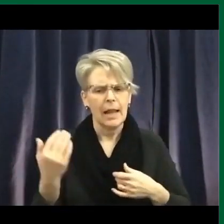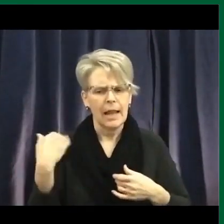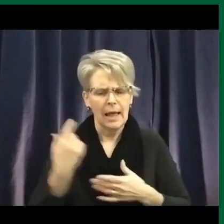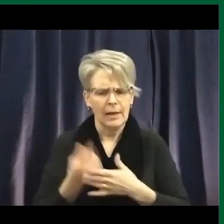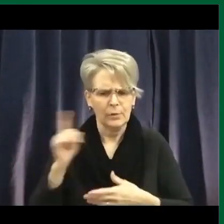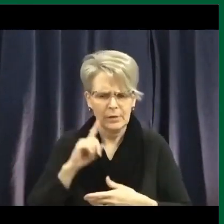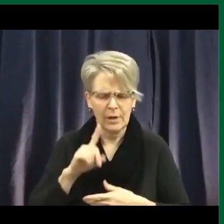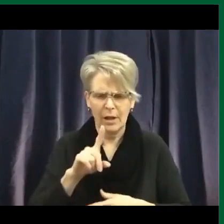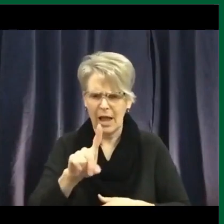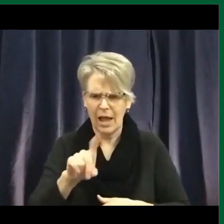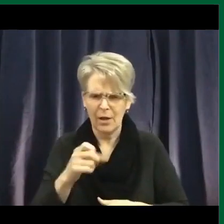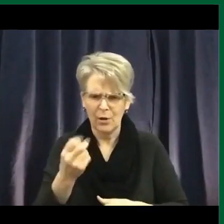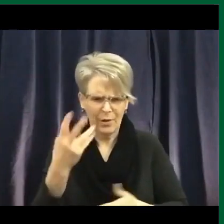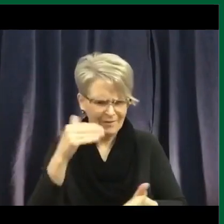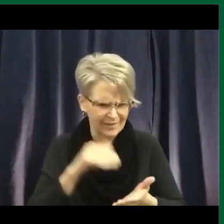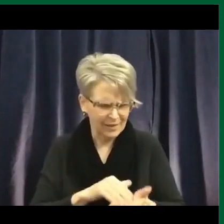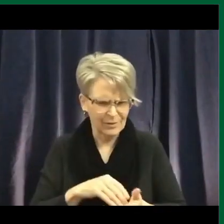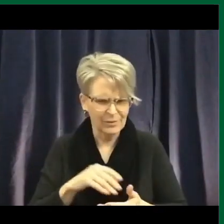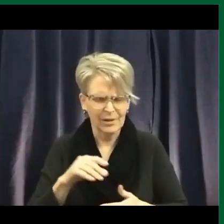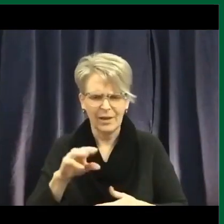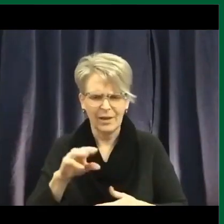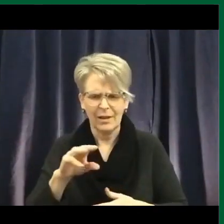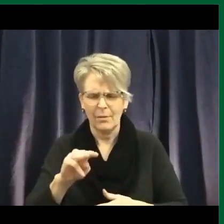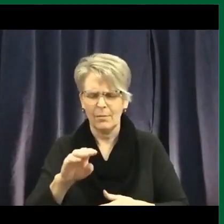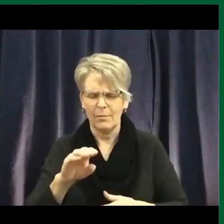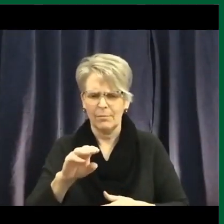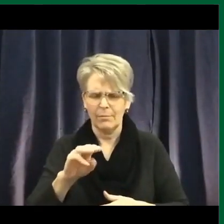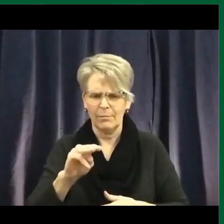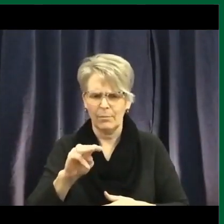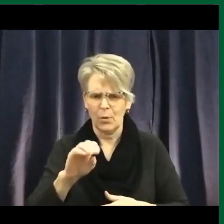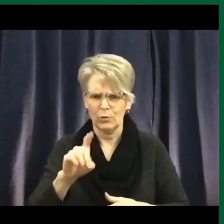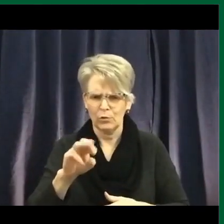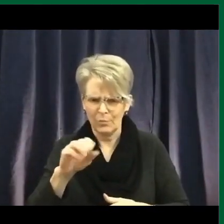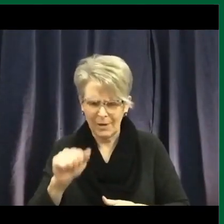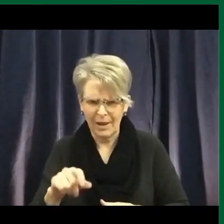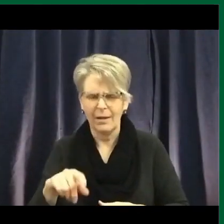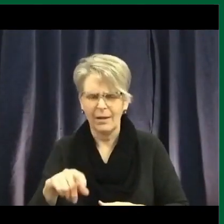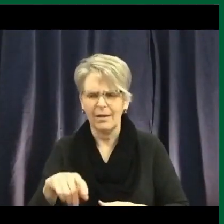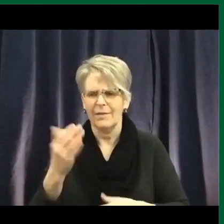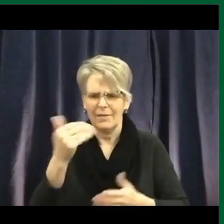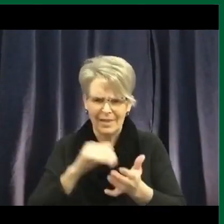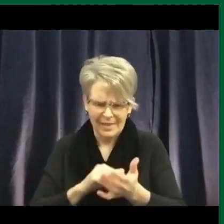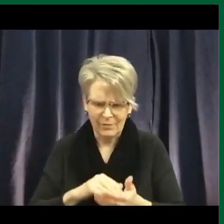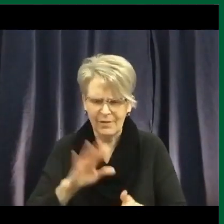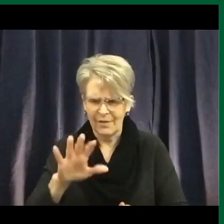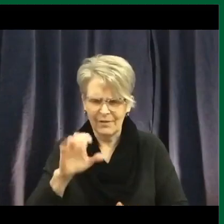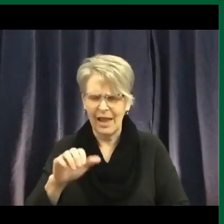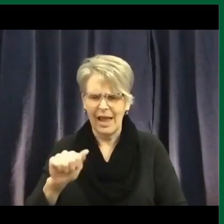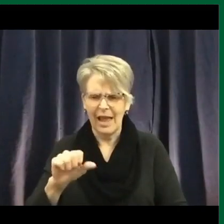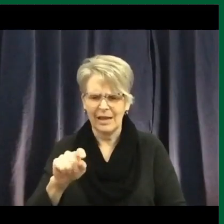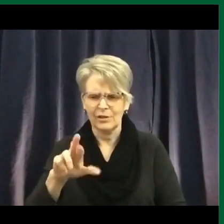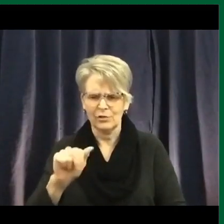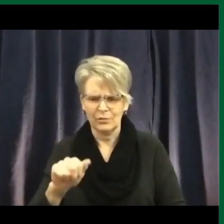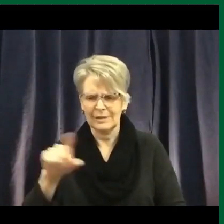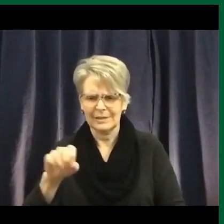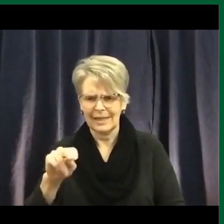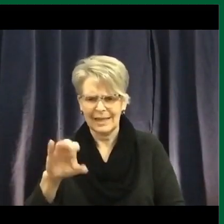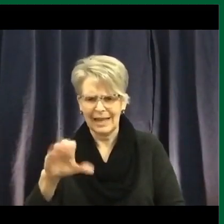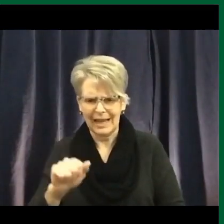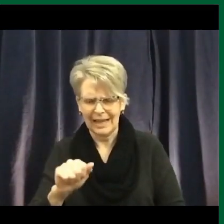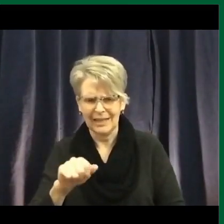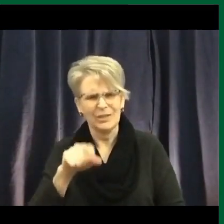Moderna vaccines delivered by the end of March, along with 15,500 AstraZeneca vaccines. Mr. Premier, you